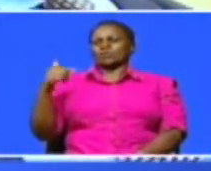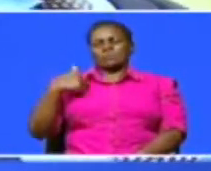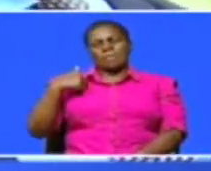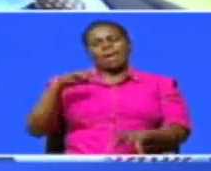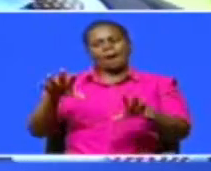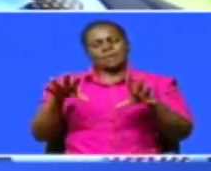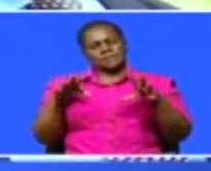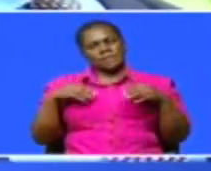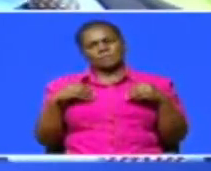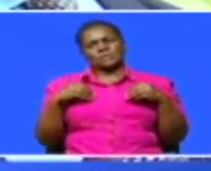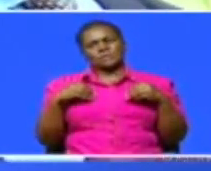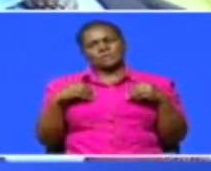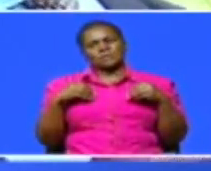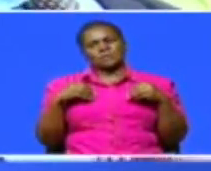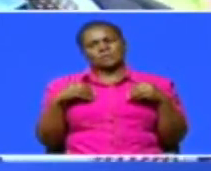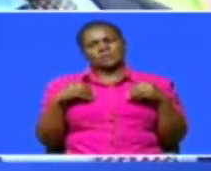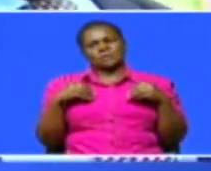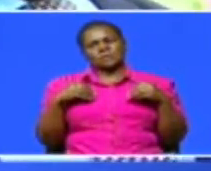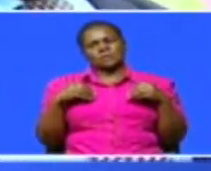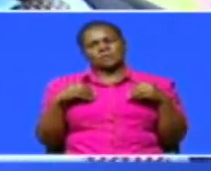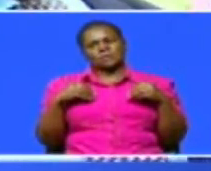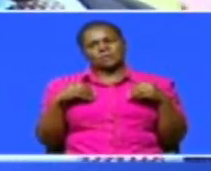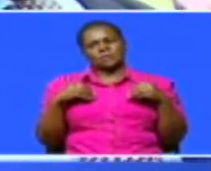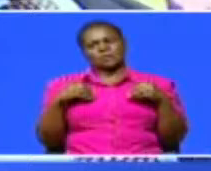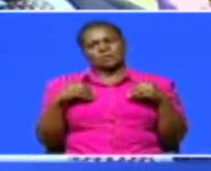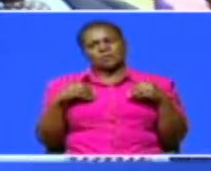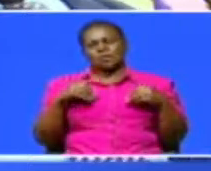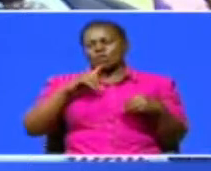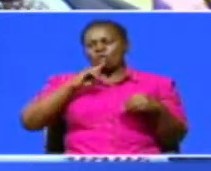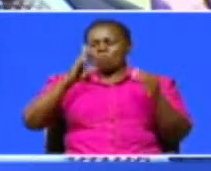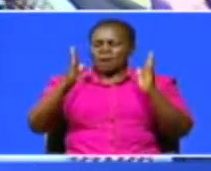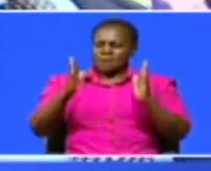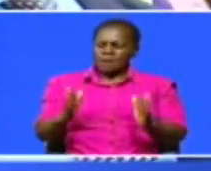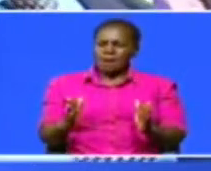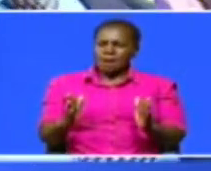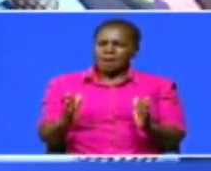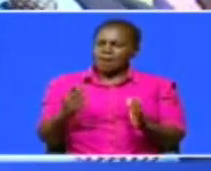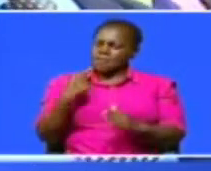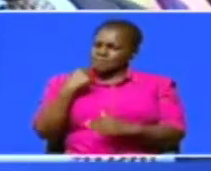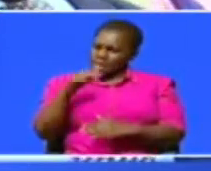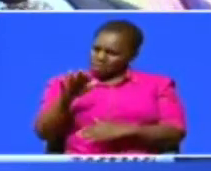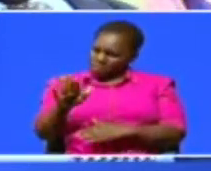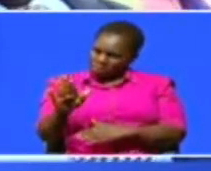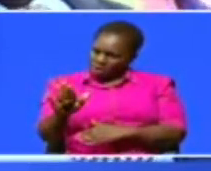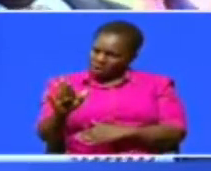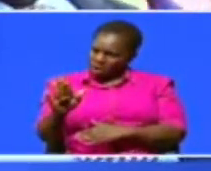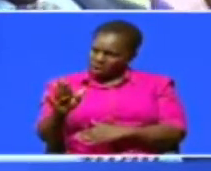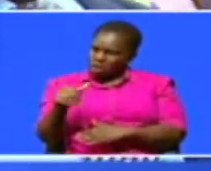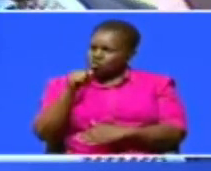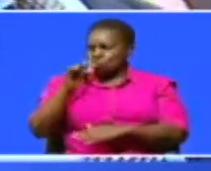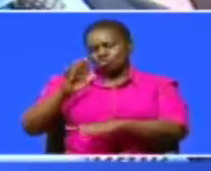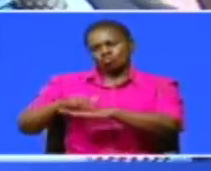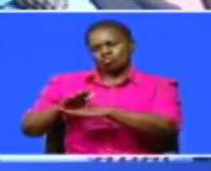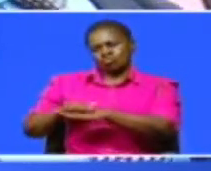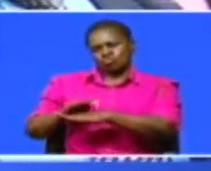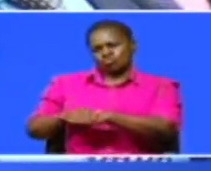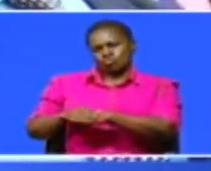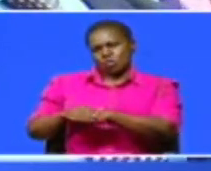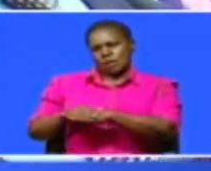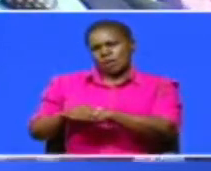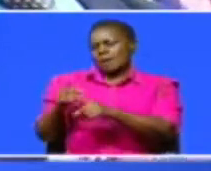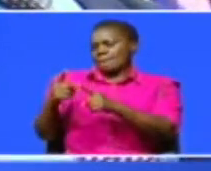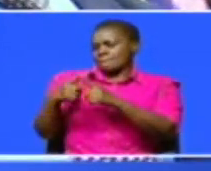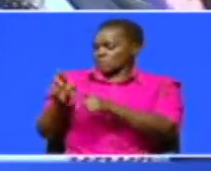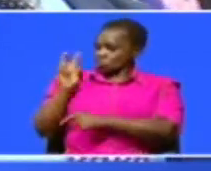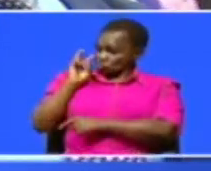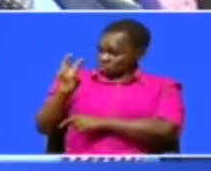for. I will go for the commander, telling him all is not well. But as